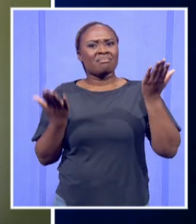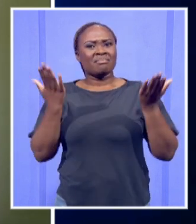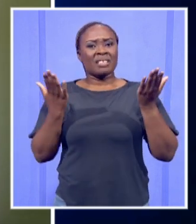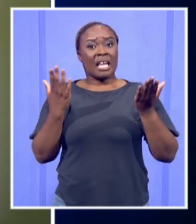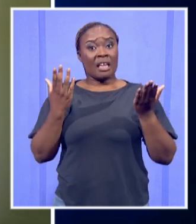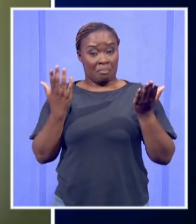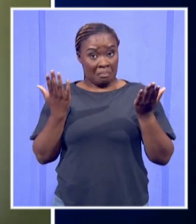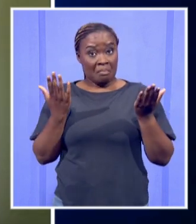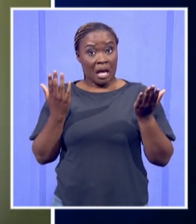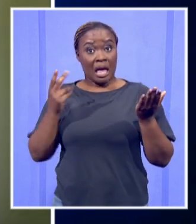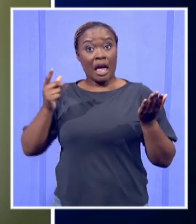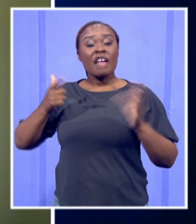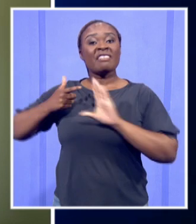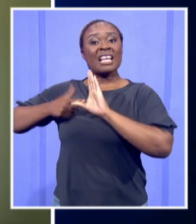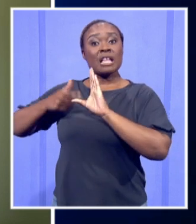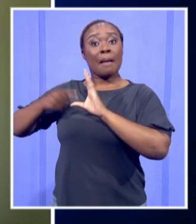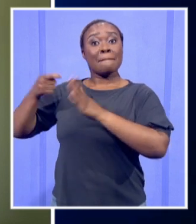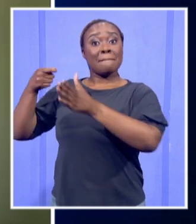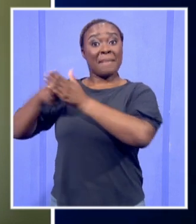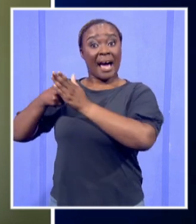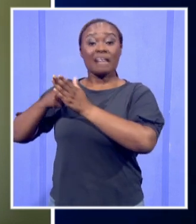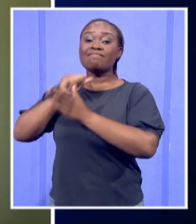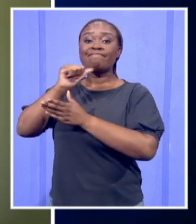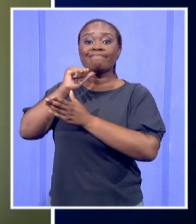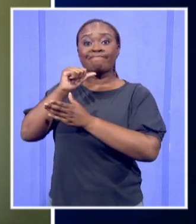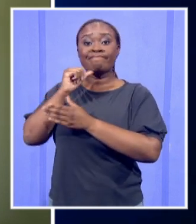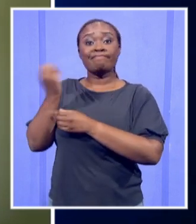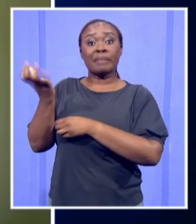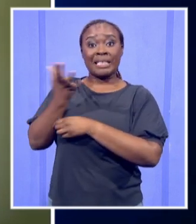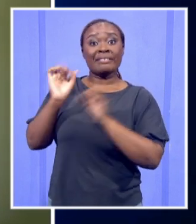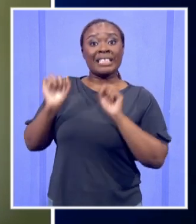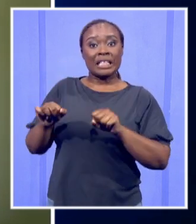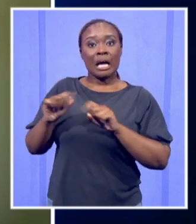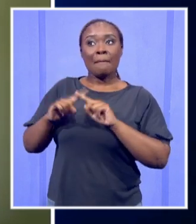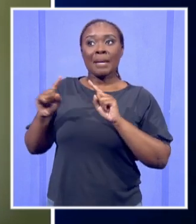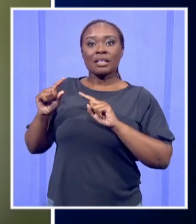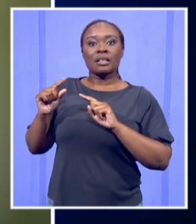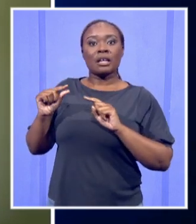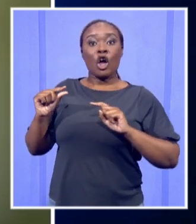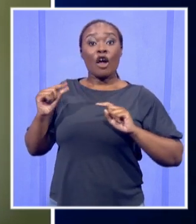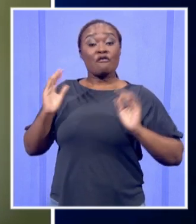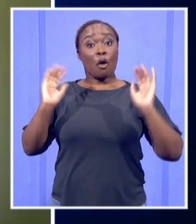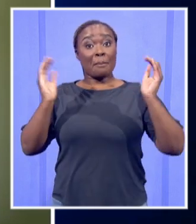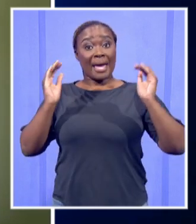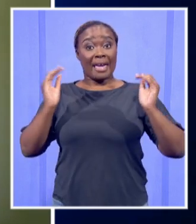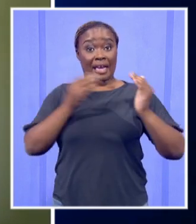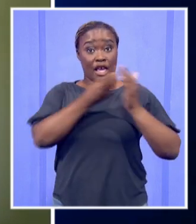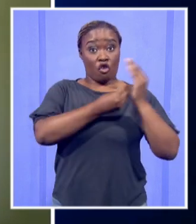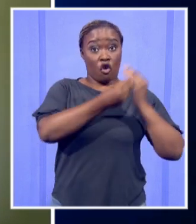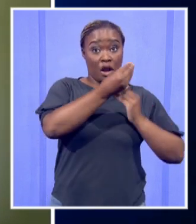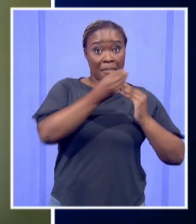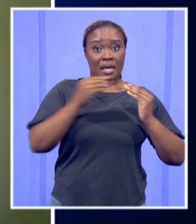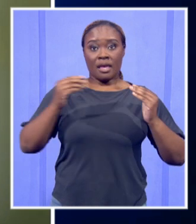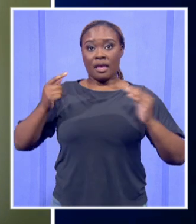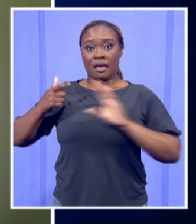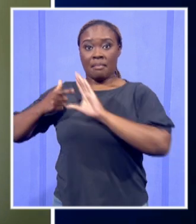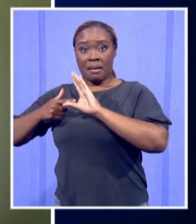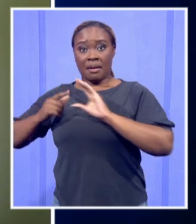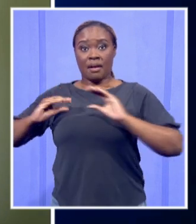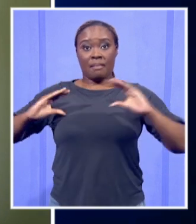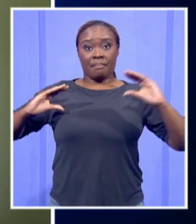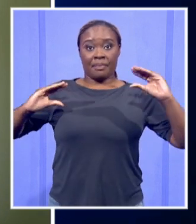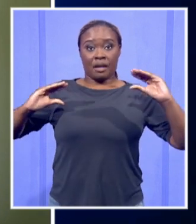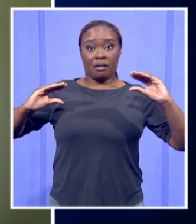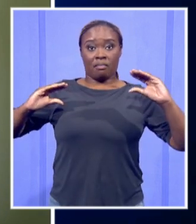at the current price of diesel, as high as it is still preferable to run the open